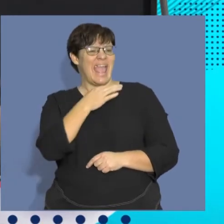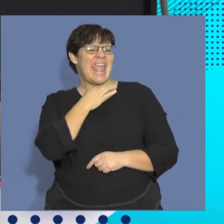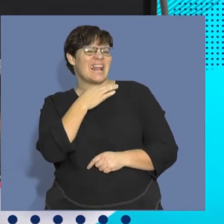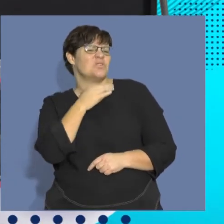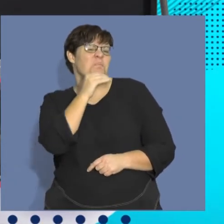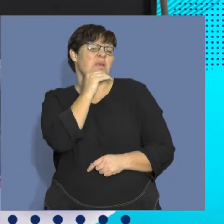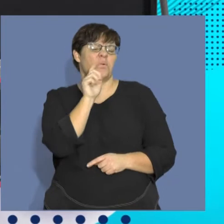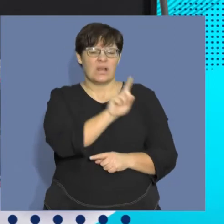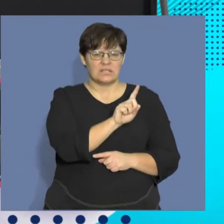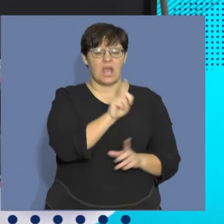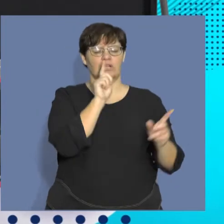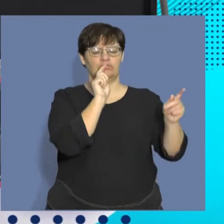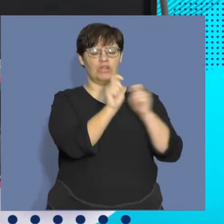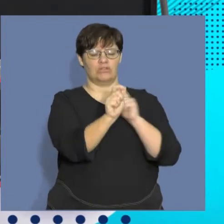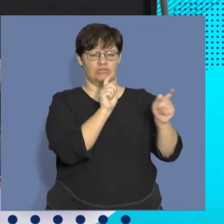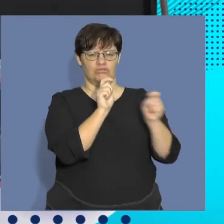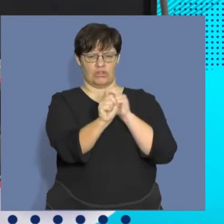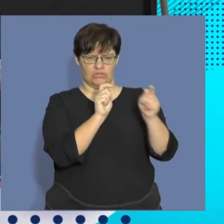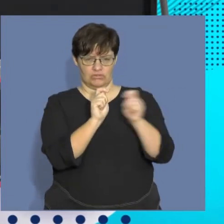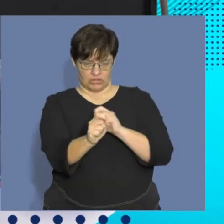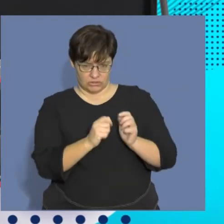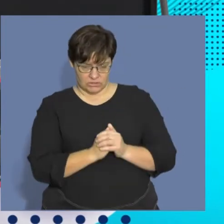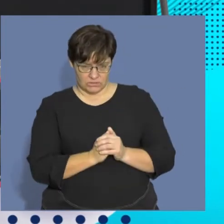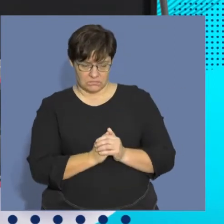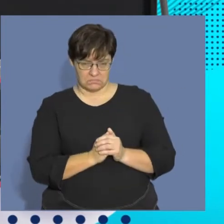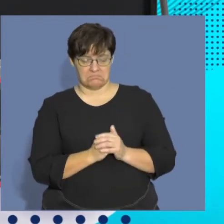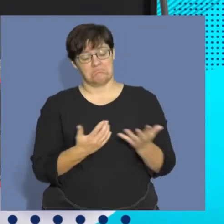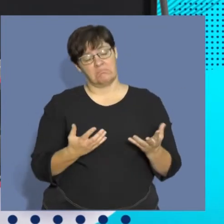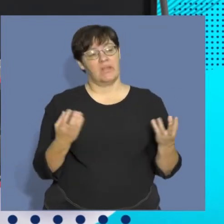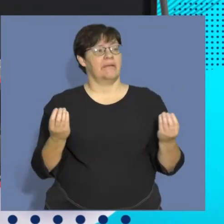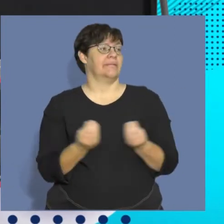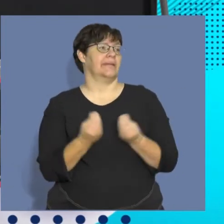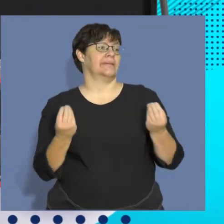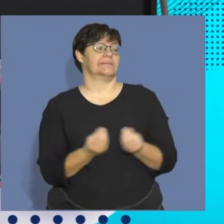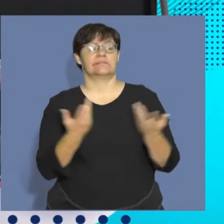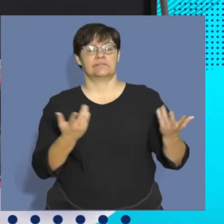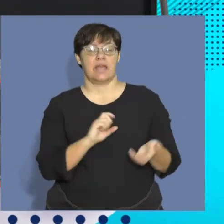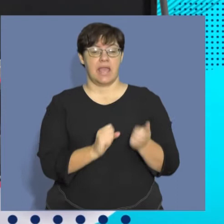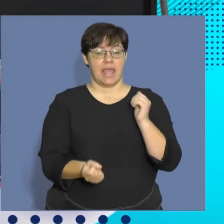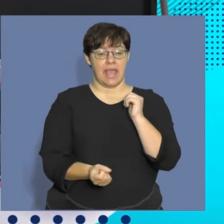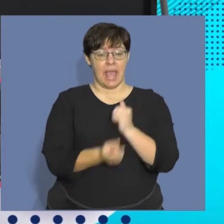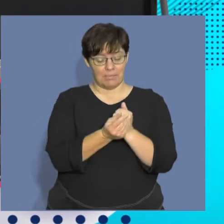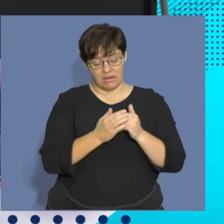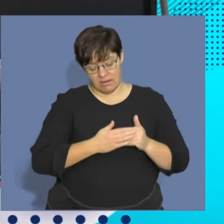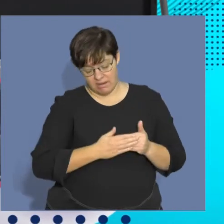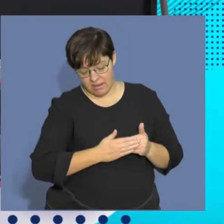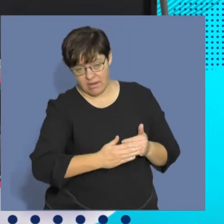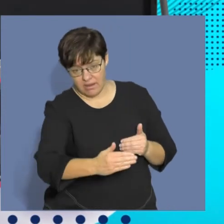English, means to change. So as things happen over